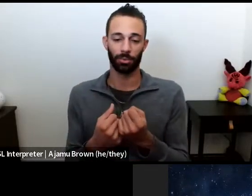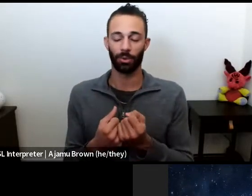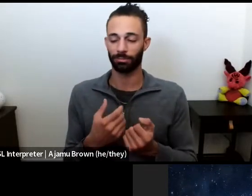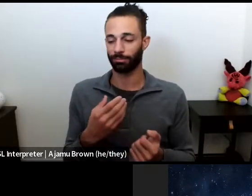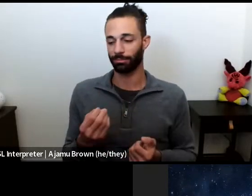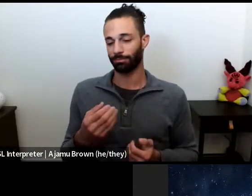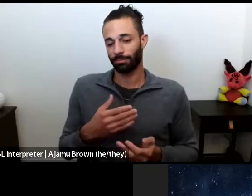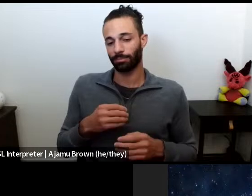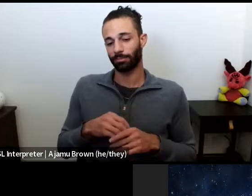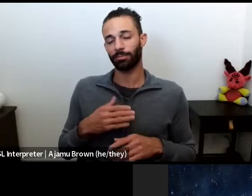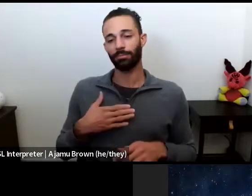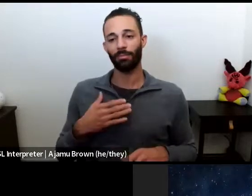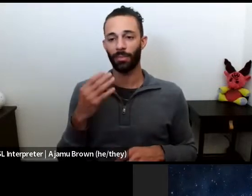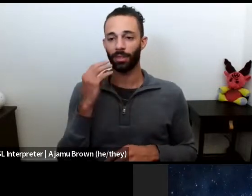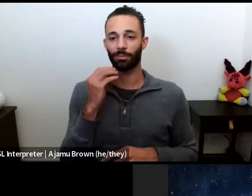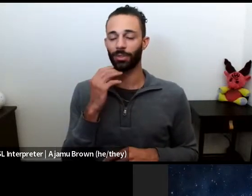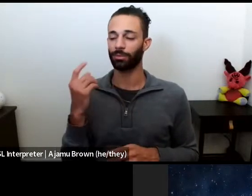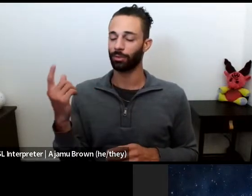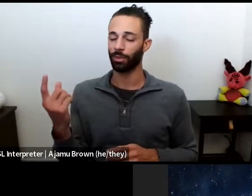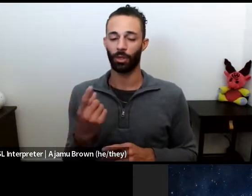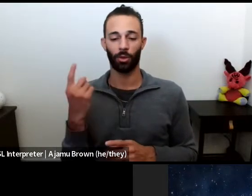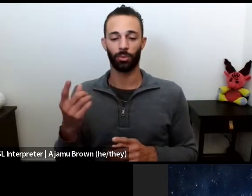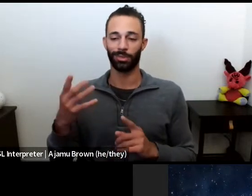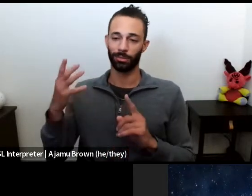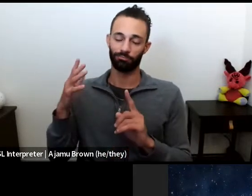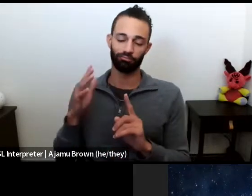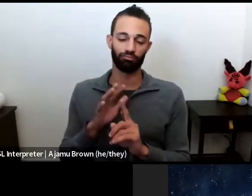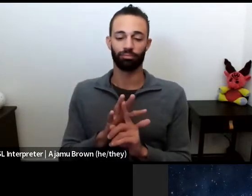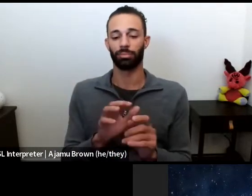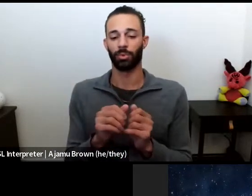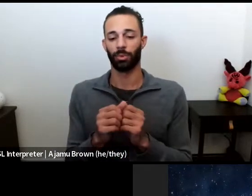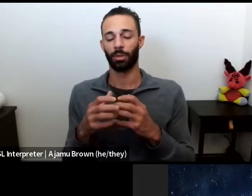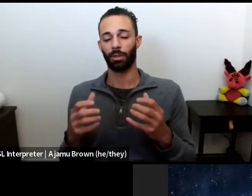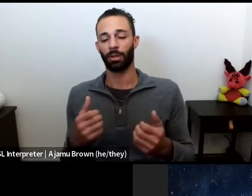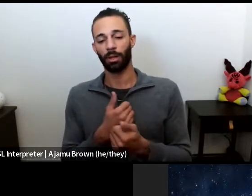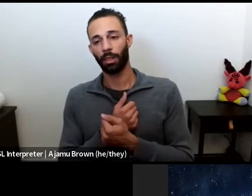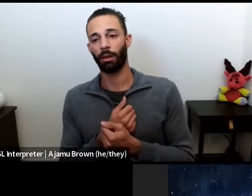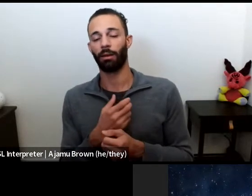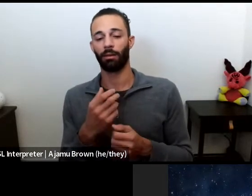swoop right in with a lot of love and a lot of care.